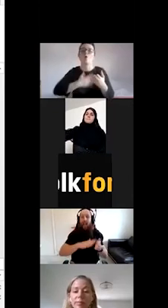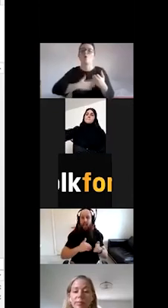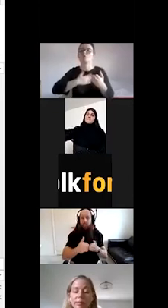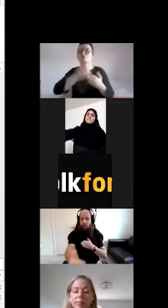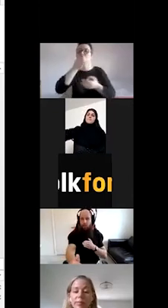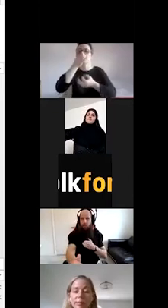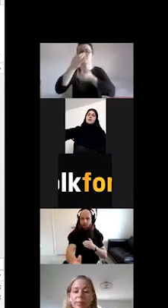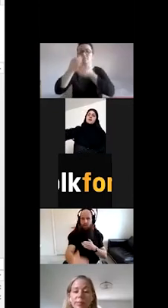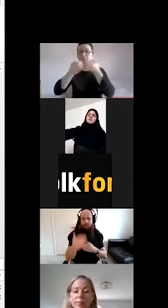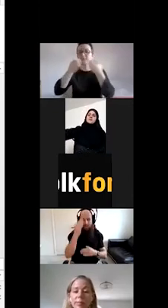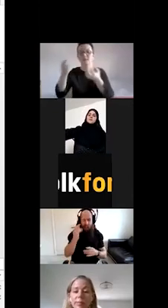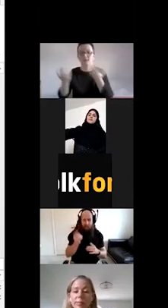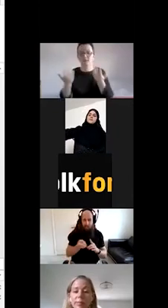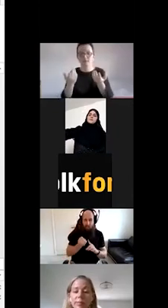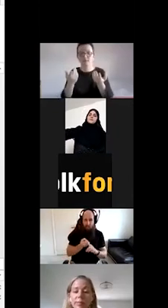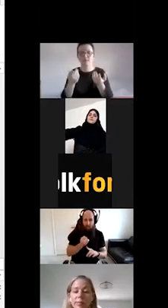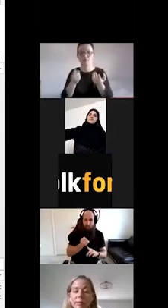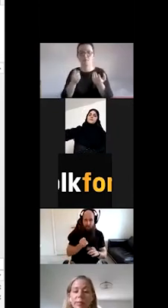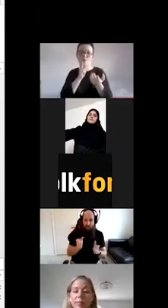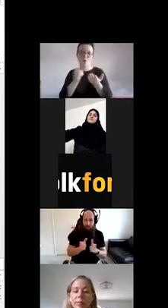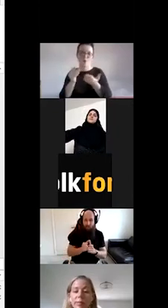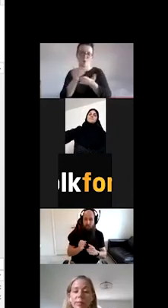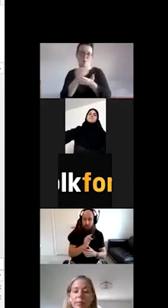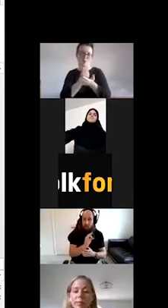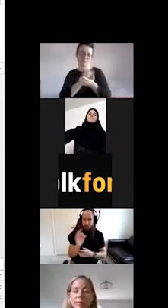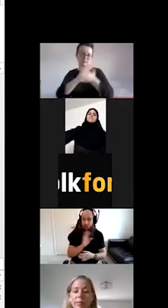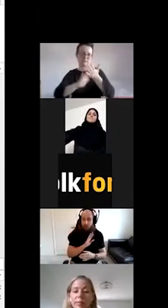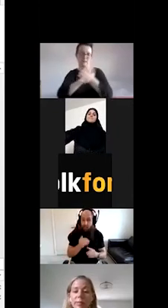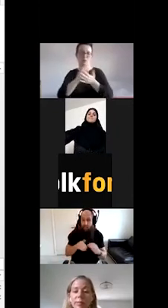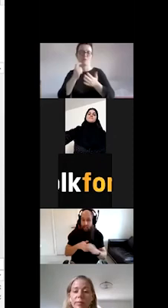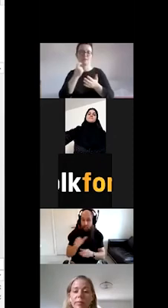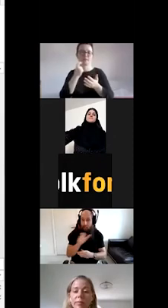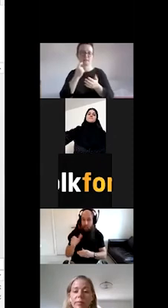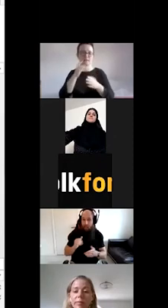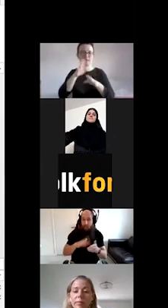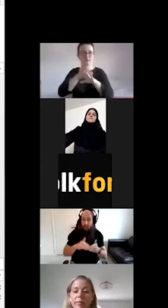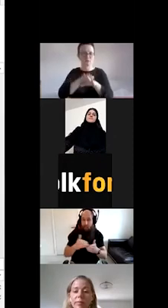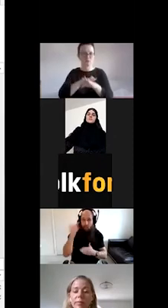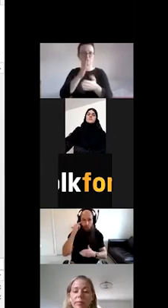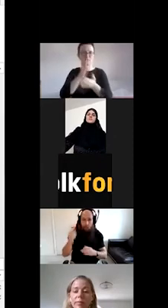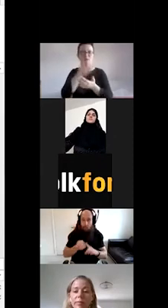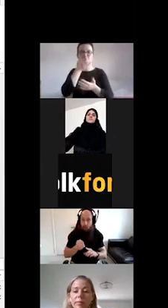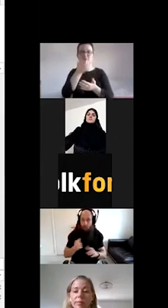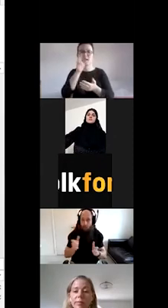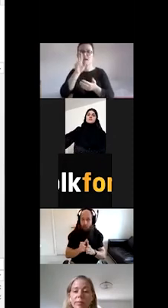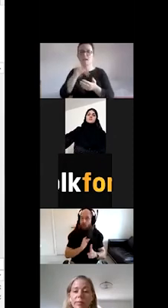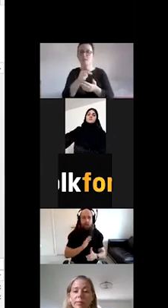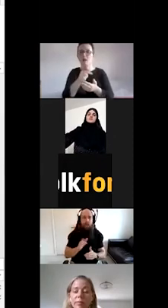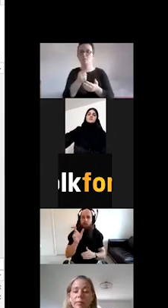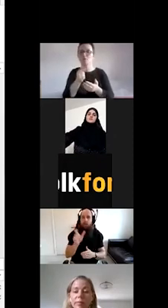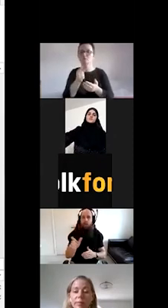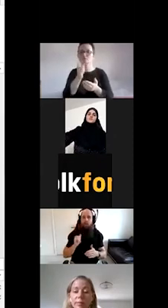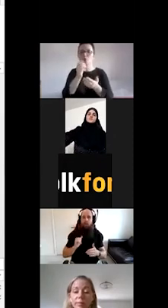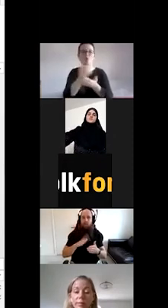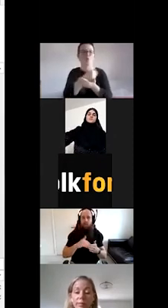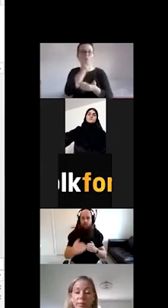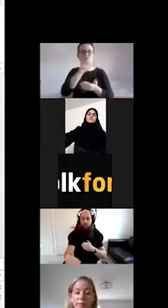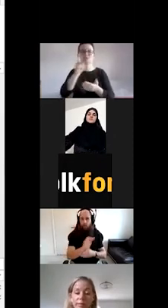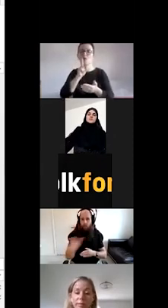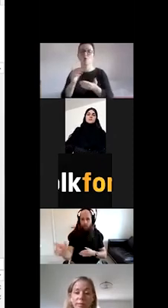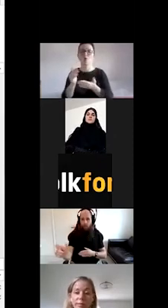meeting if we had any sign language participant users, but I don't believe we had. But if someone has joined in